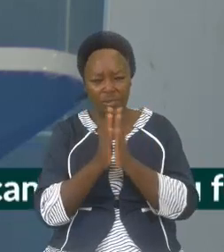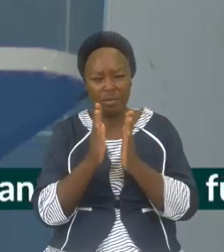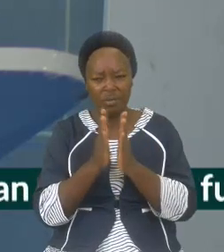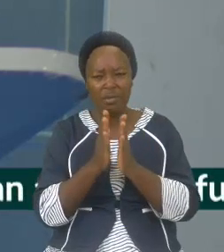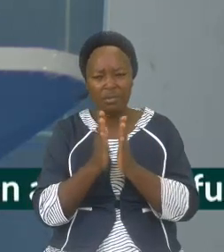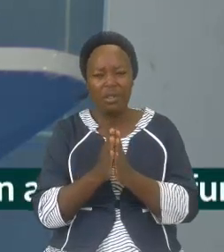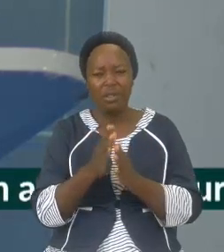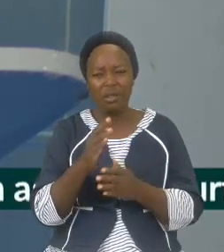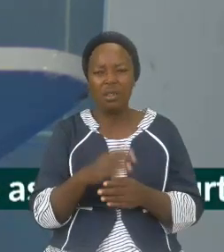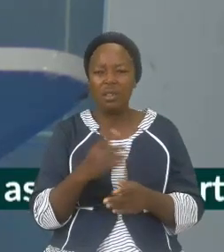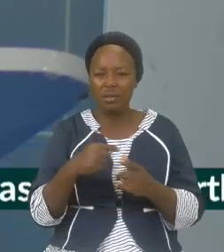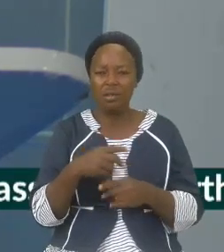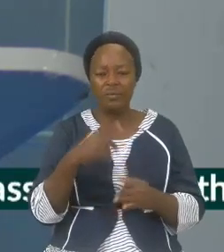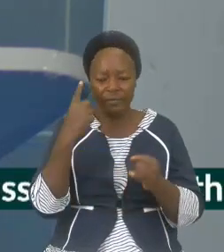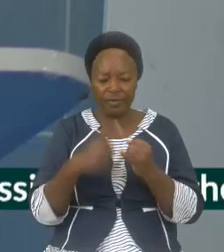final amen,